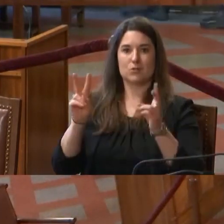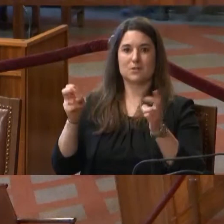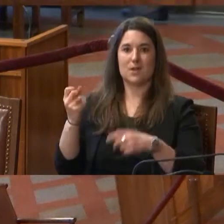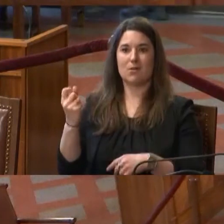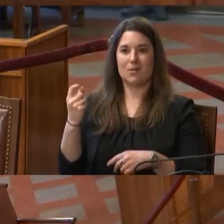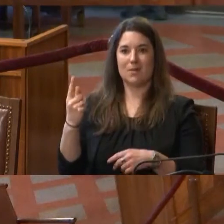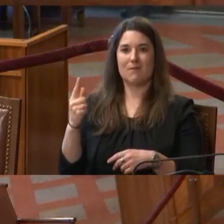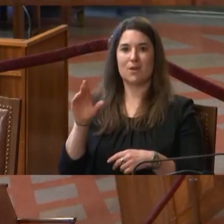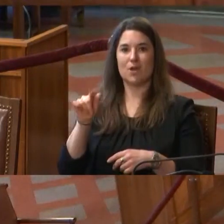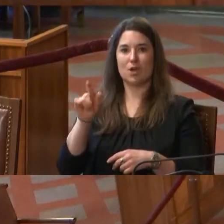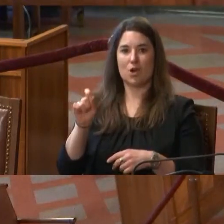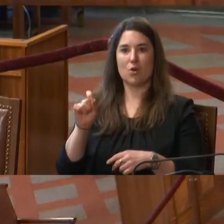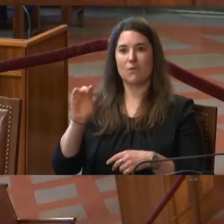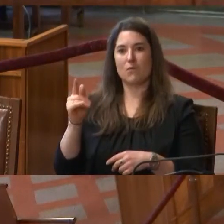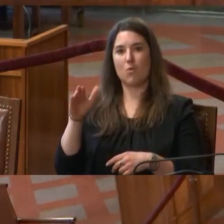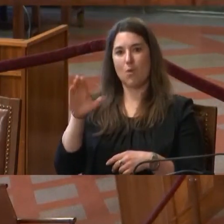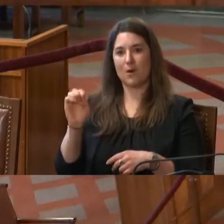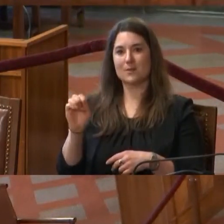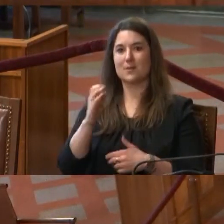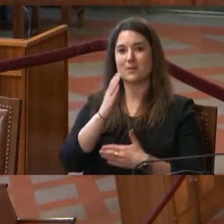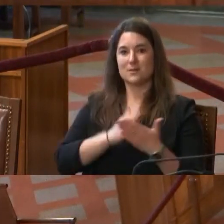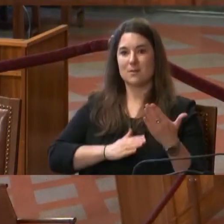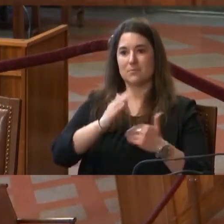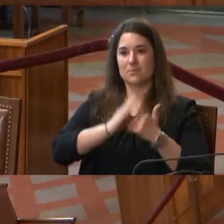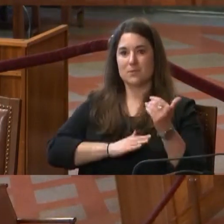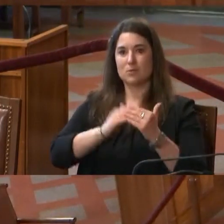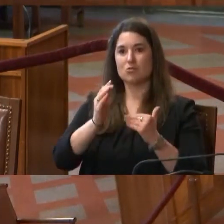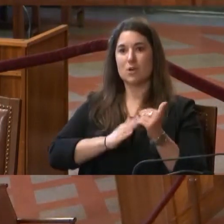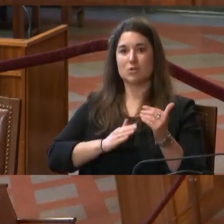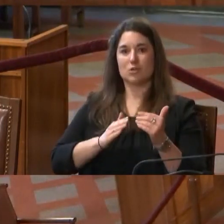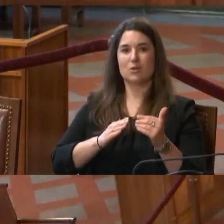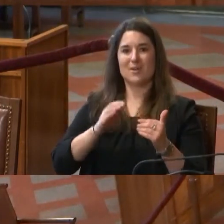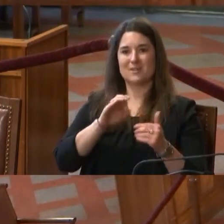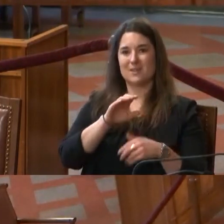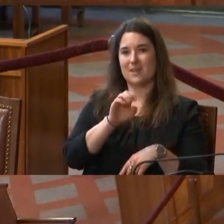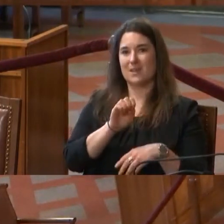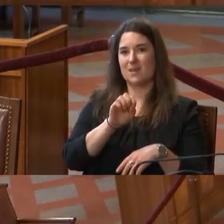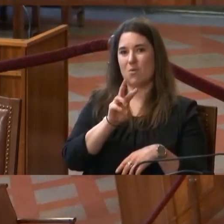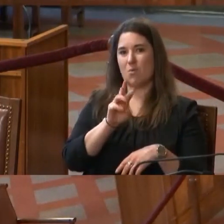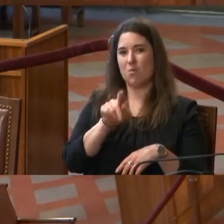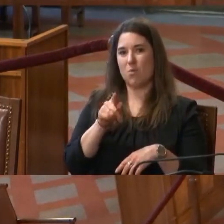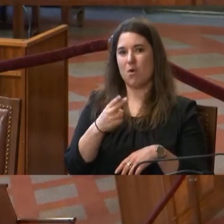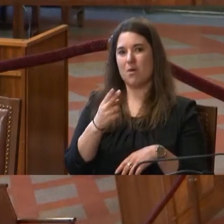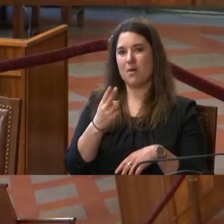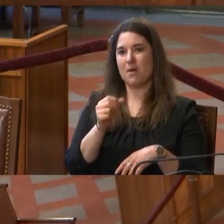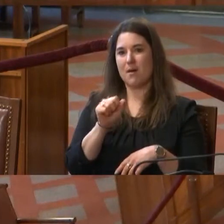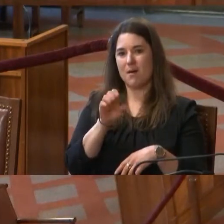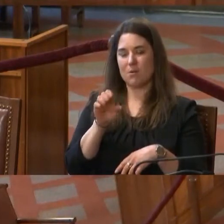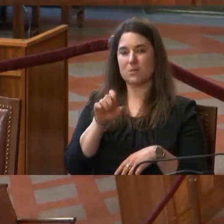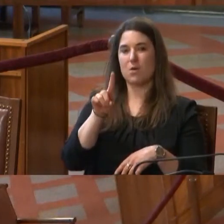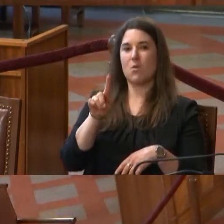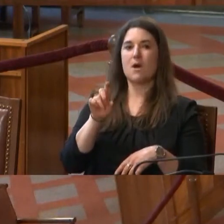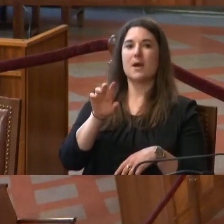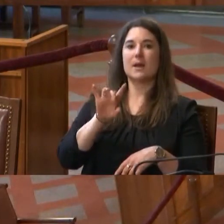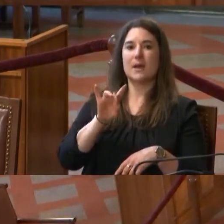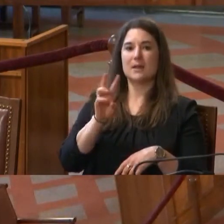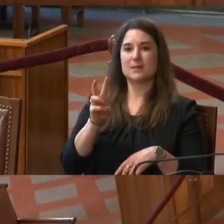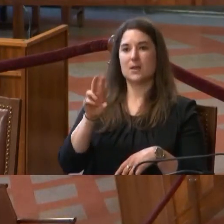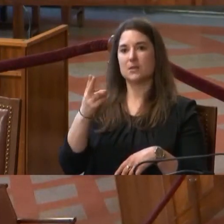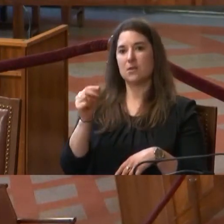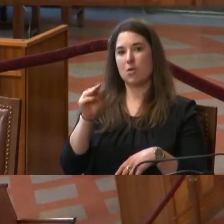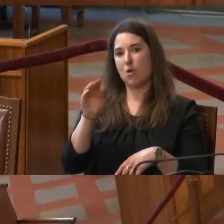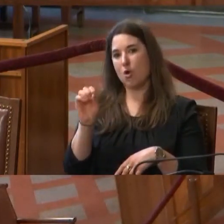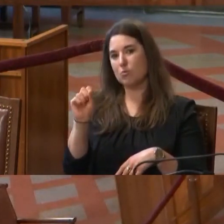of the Code of Ordinances that certain structure known as the Ewalt House, located at 186 Holmes Street in